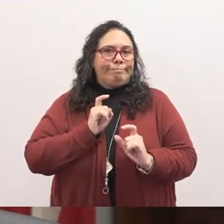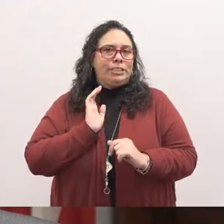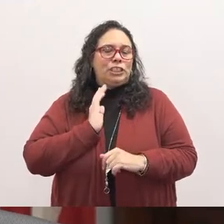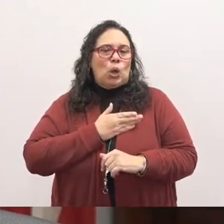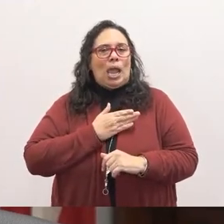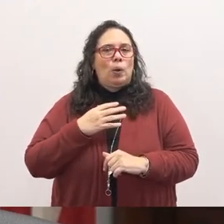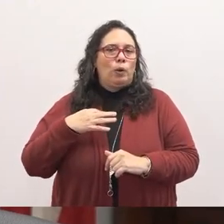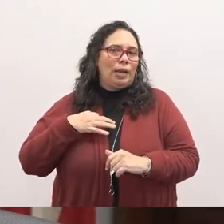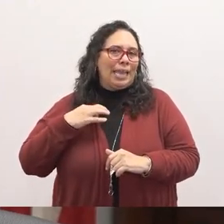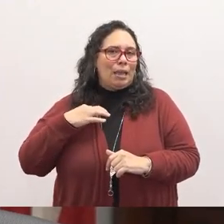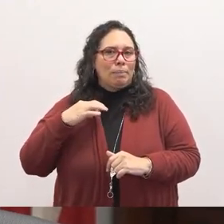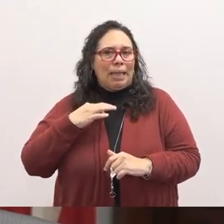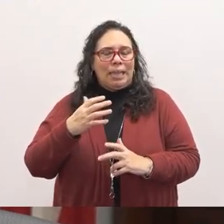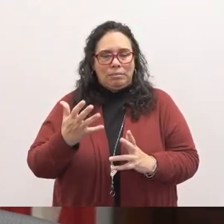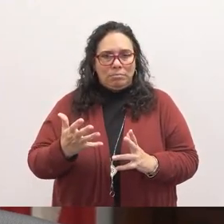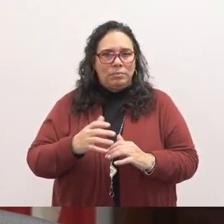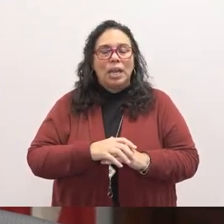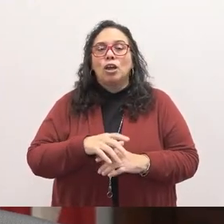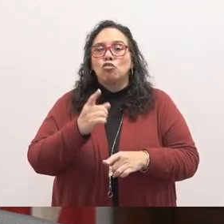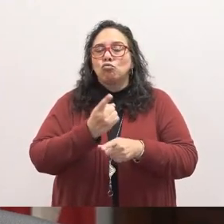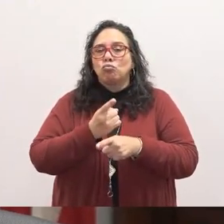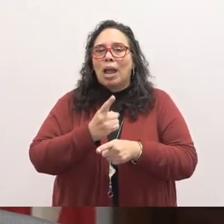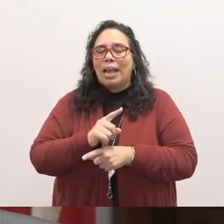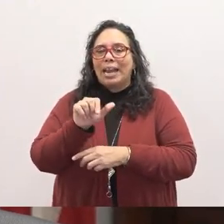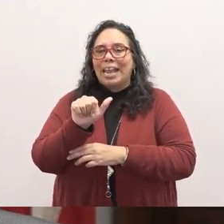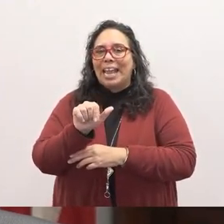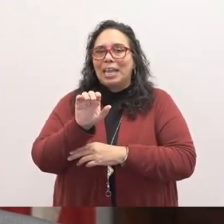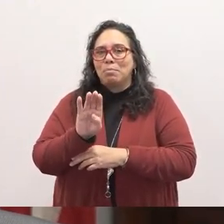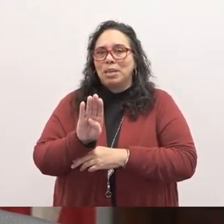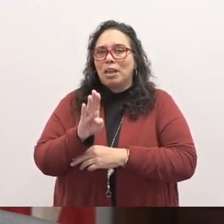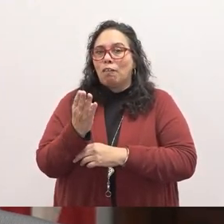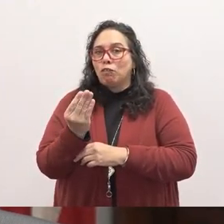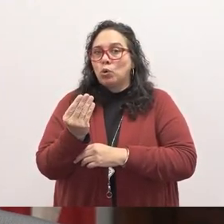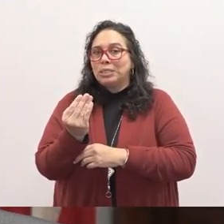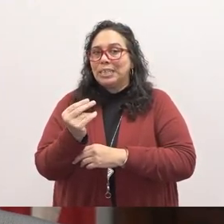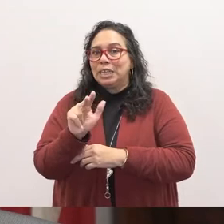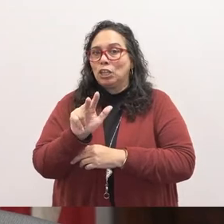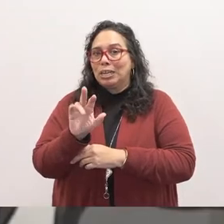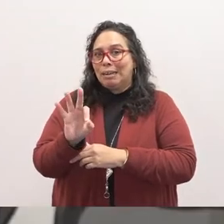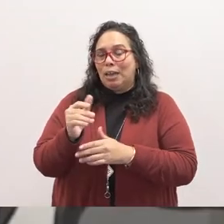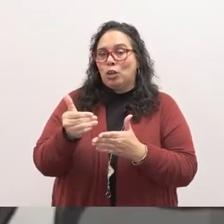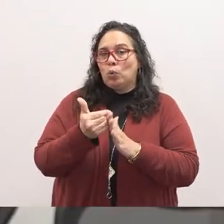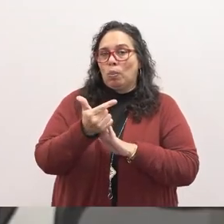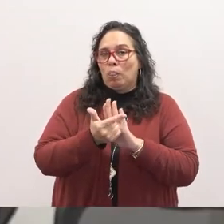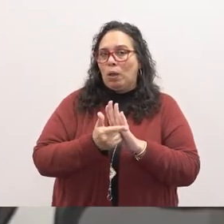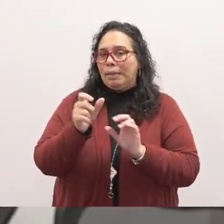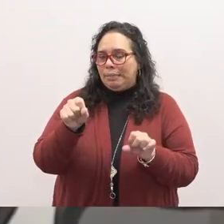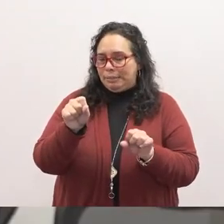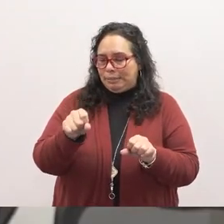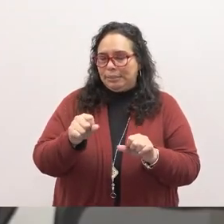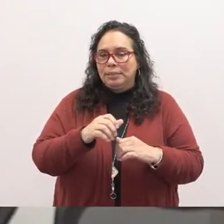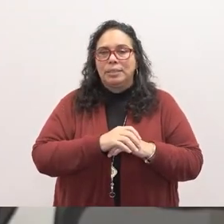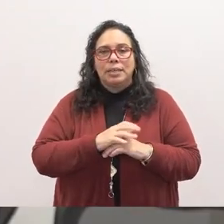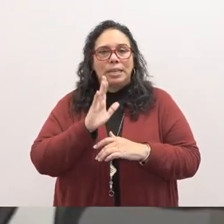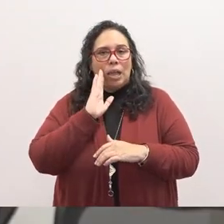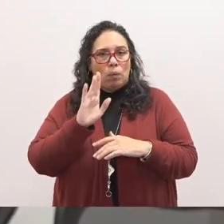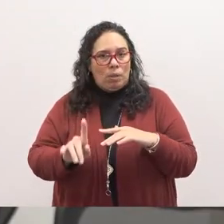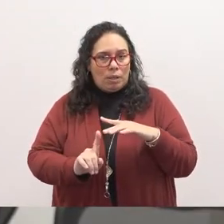entity or individual. Right, AB 1439. Yes. Yeah. And that is going to come